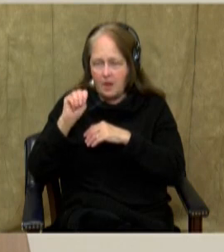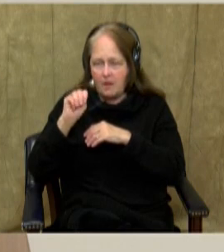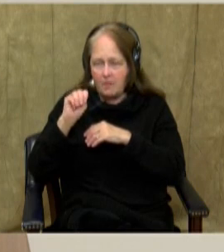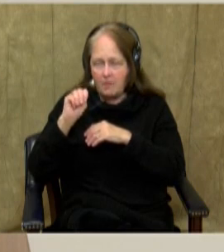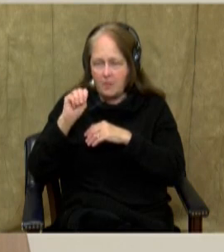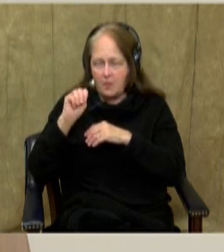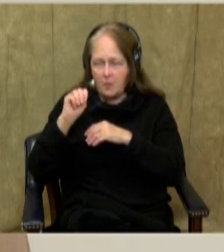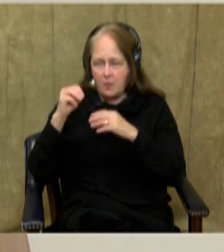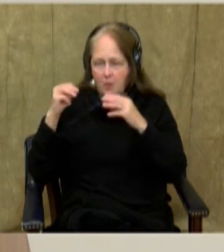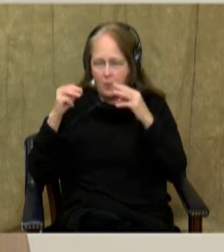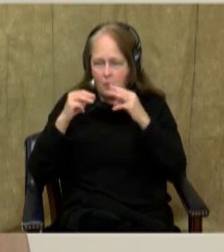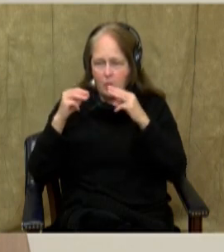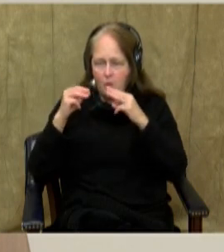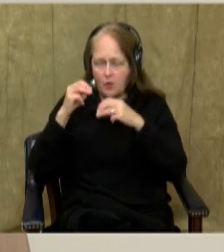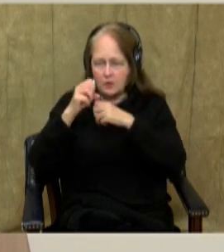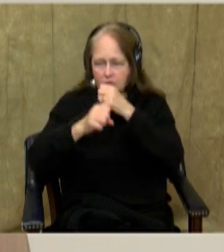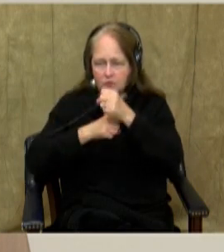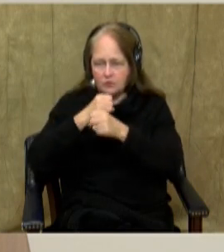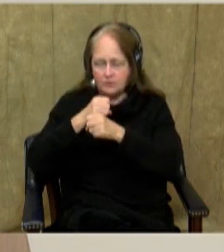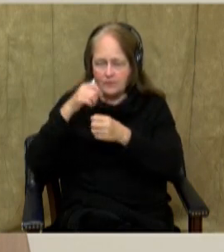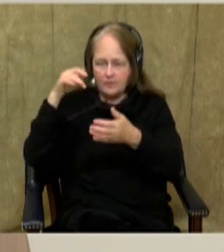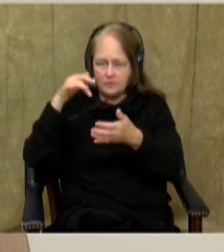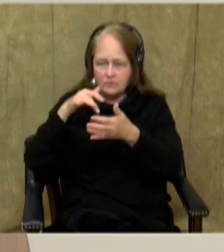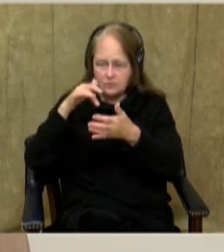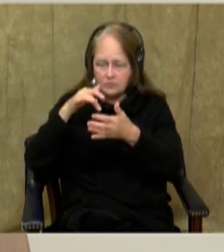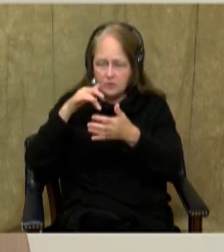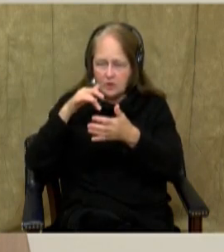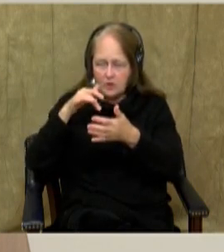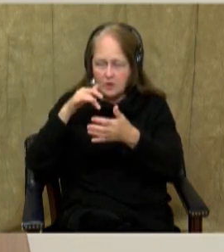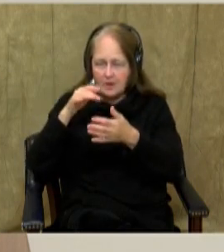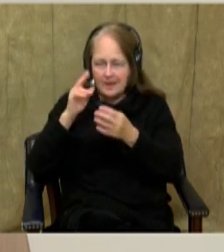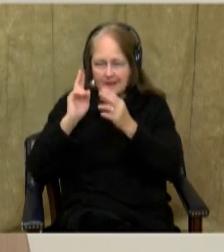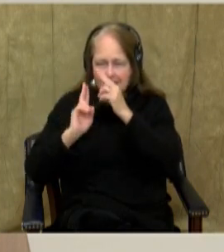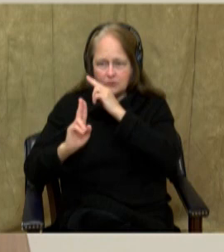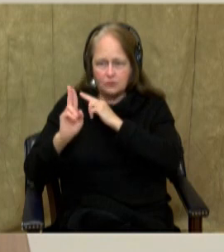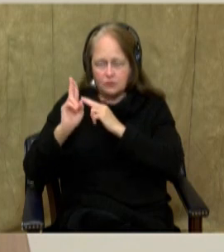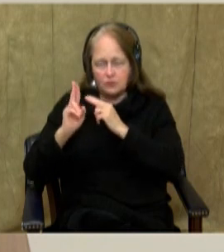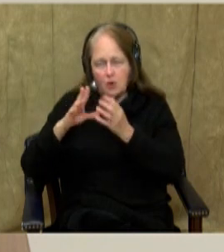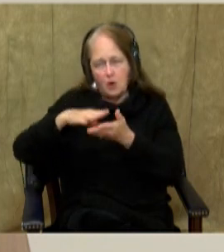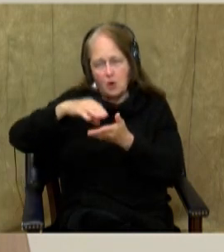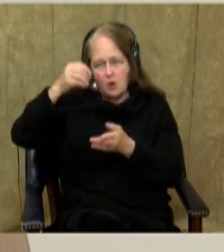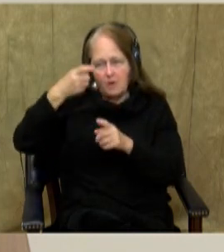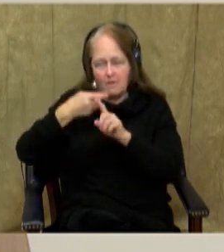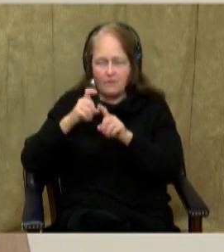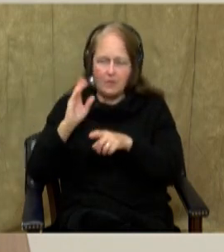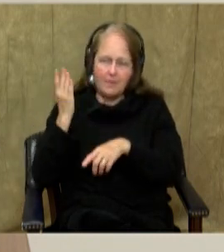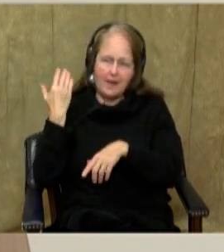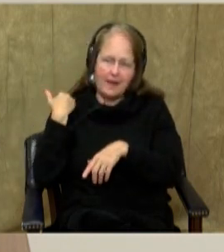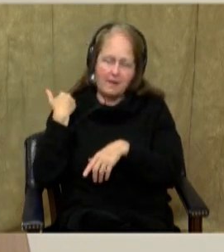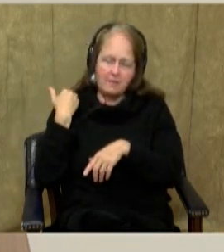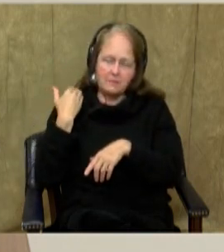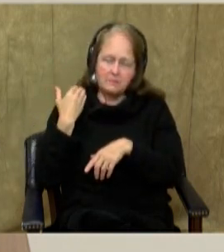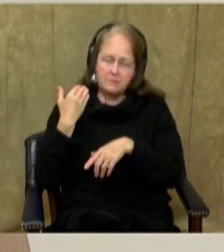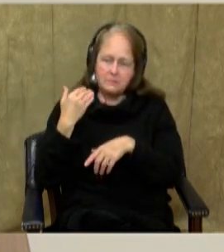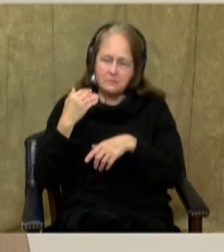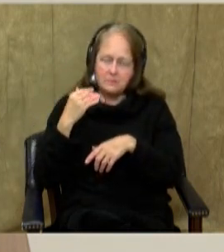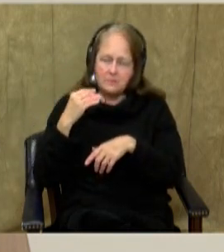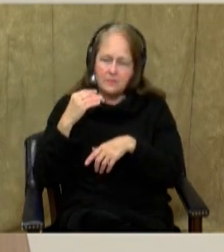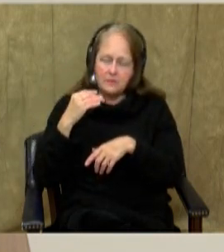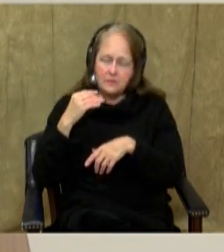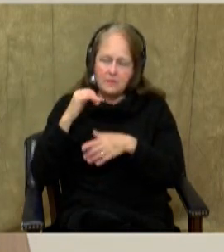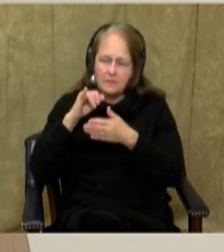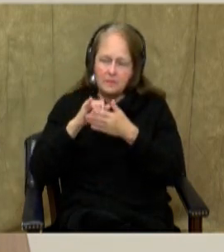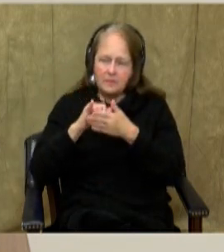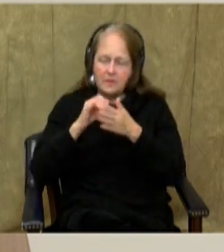I had said, we study history to hopefully learn from the past, to explain the present,